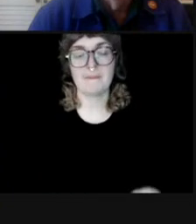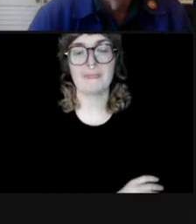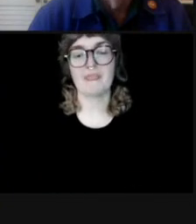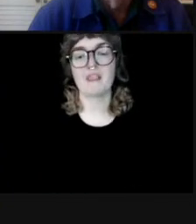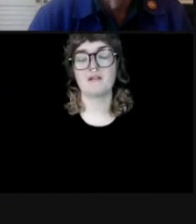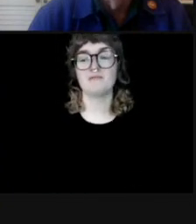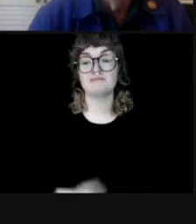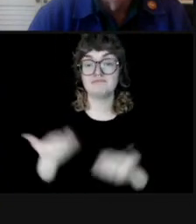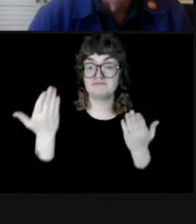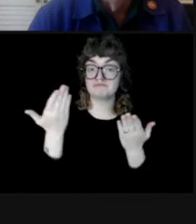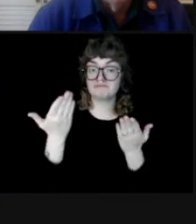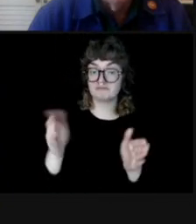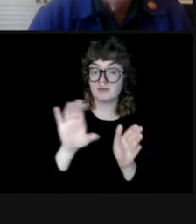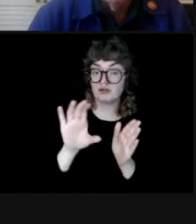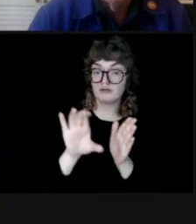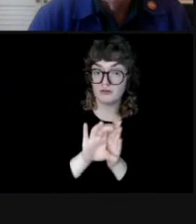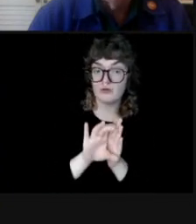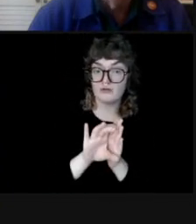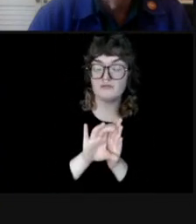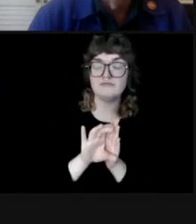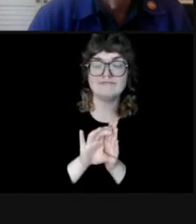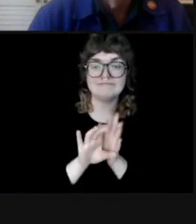Here we have,